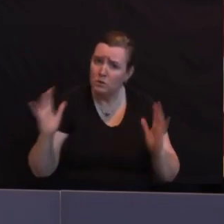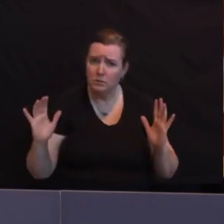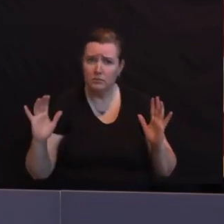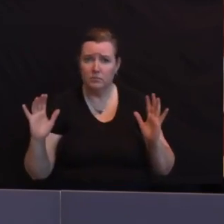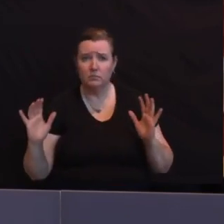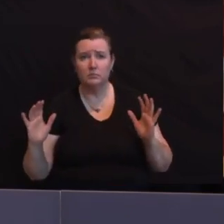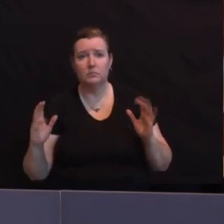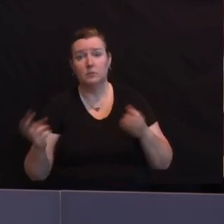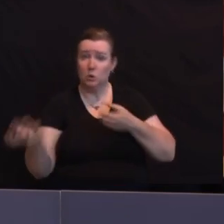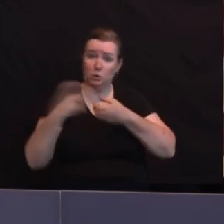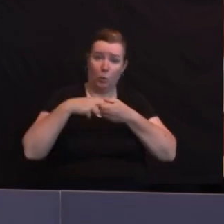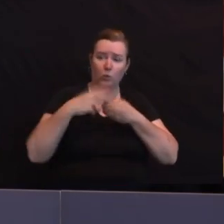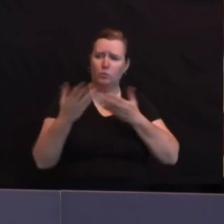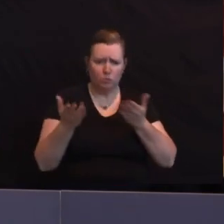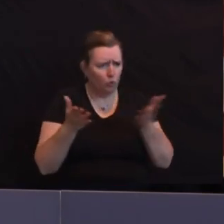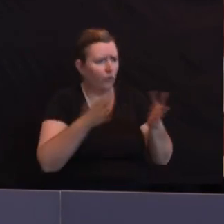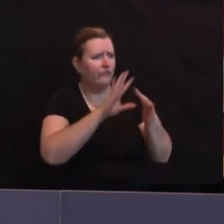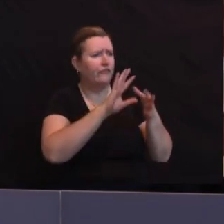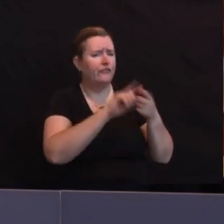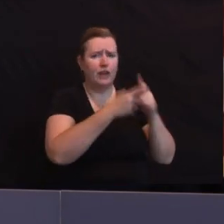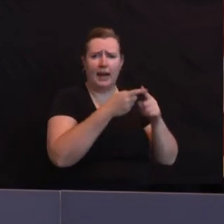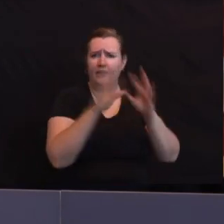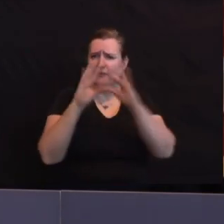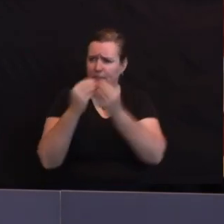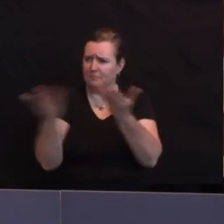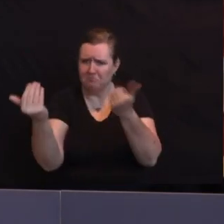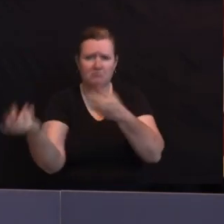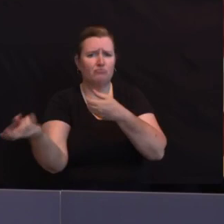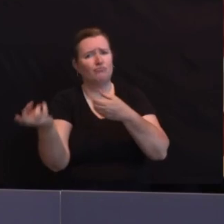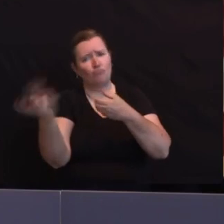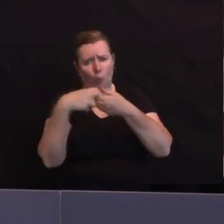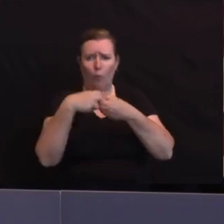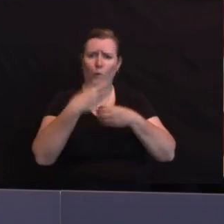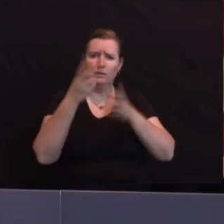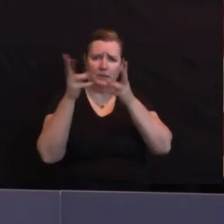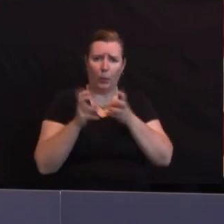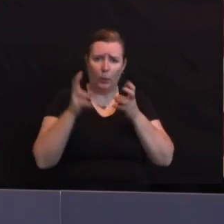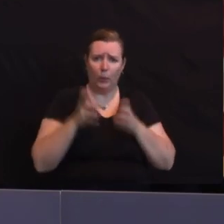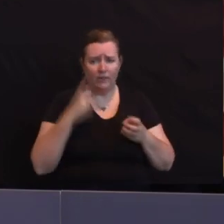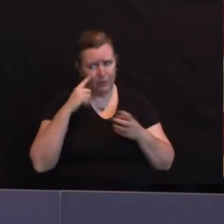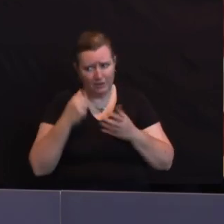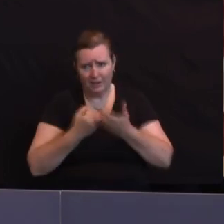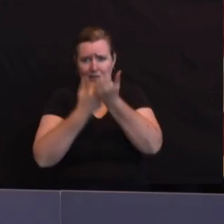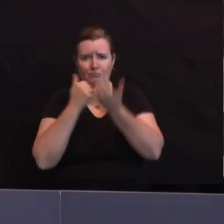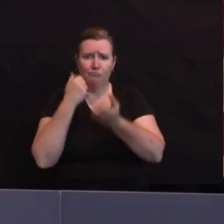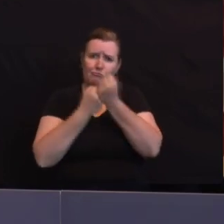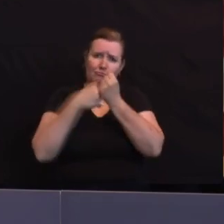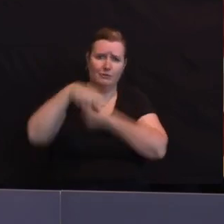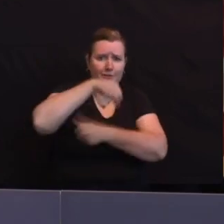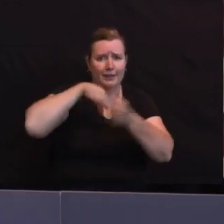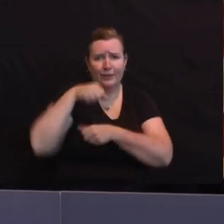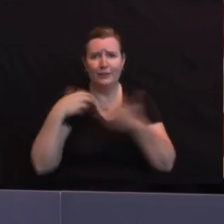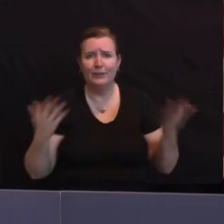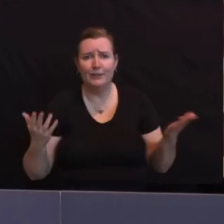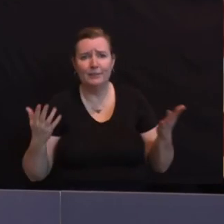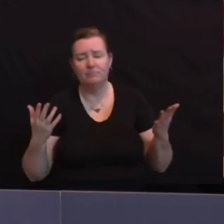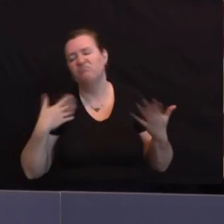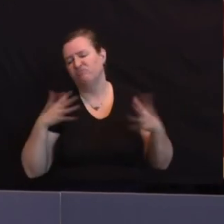your family, your neighbors to do the same. Do it for each other and for us all. That concludes my daily